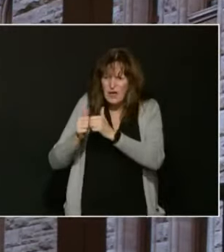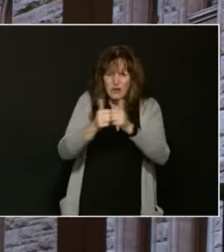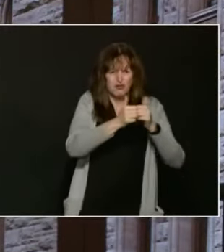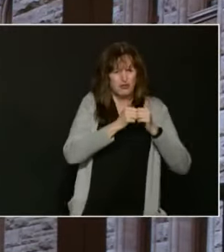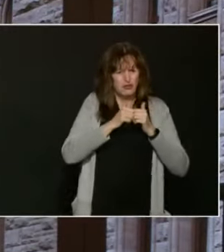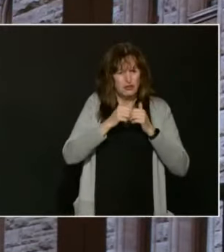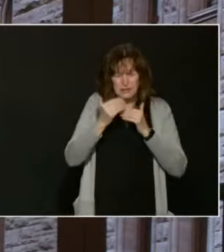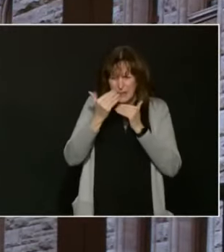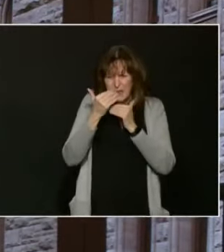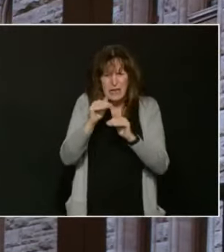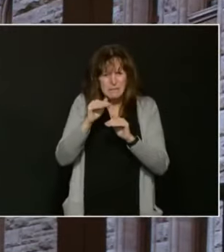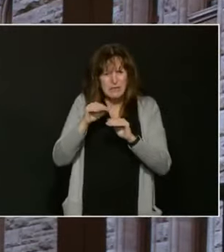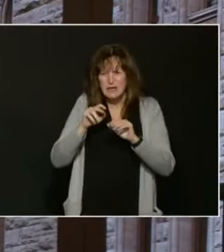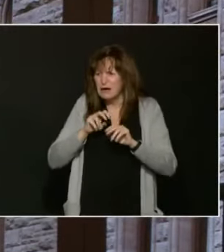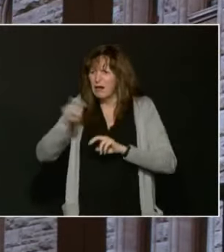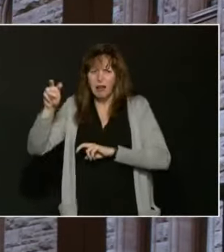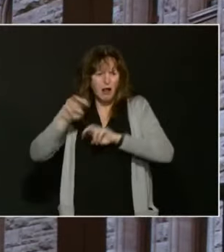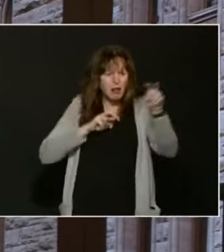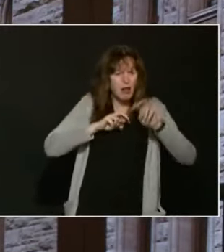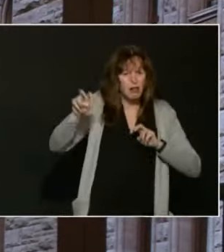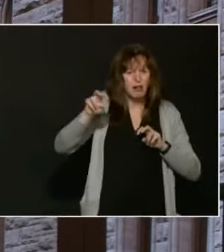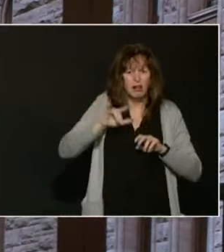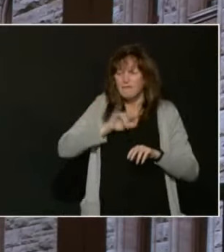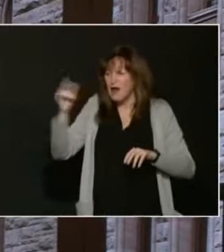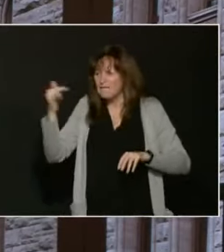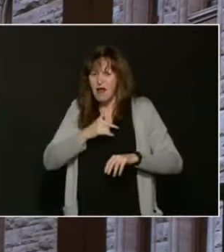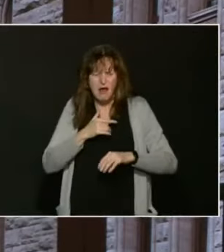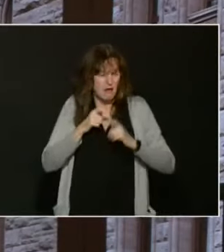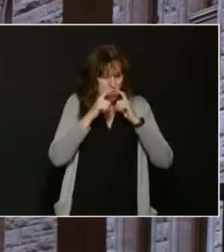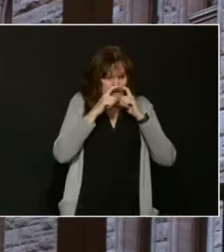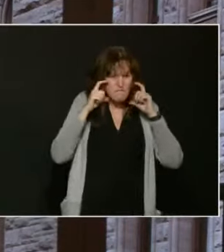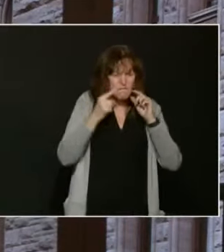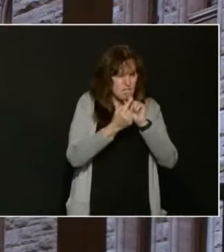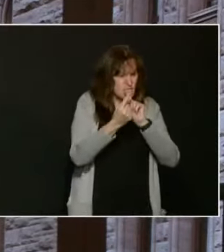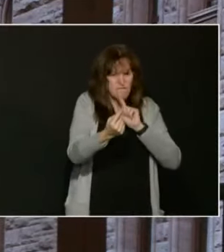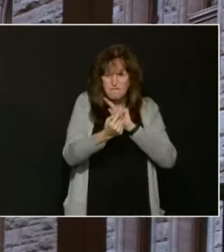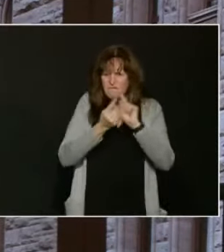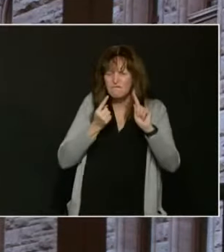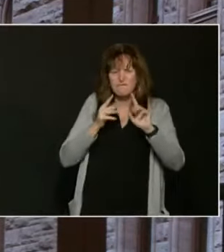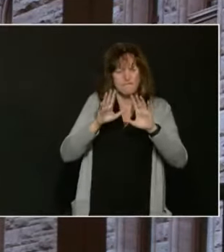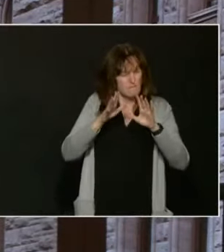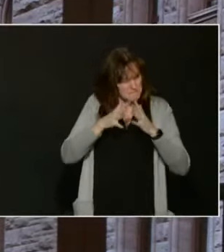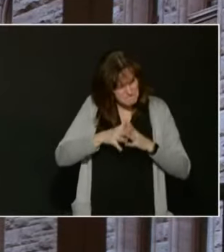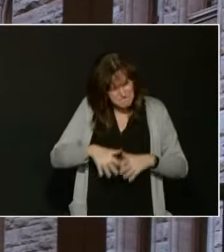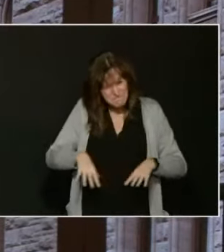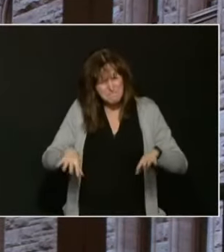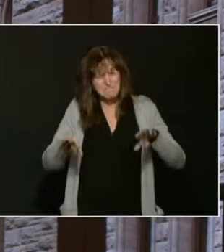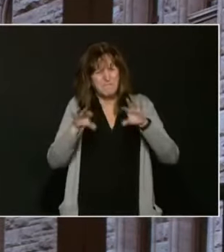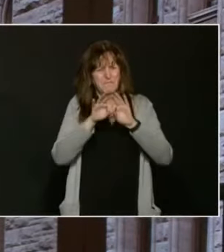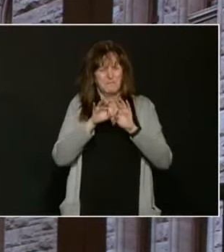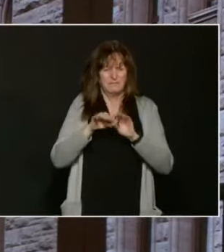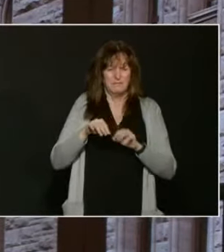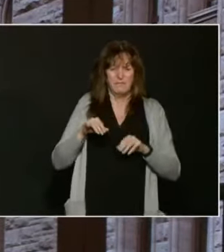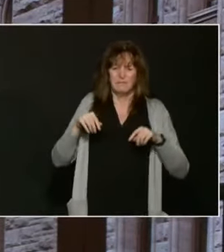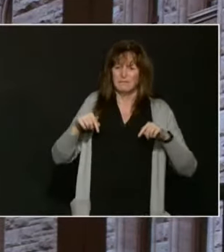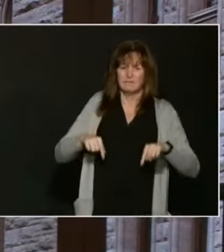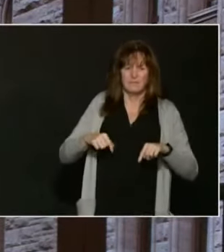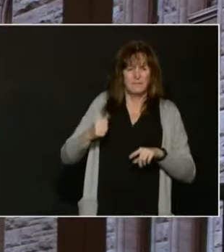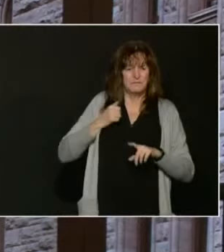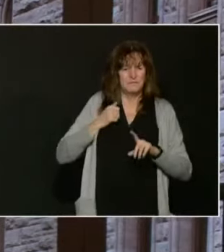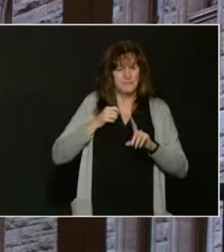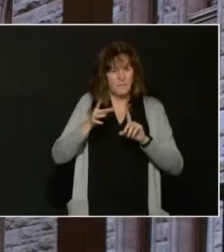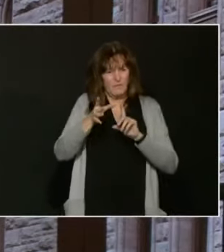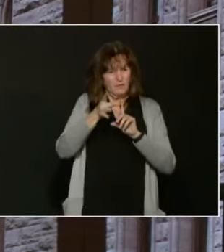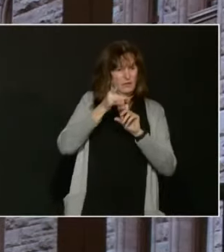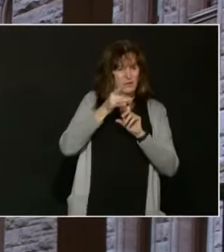very stalwartly over this last year. Well, we've had over 300,000 cases. We were expecting fully, by this time,